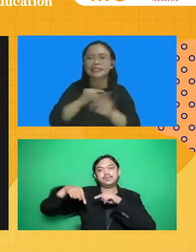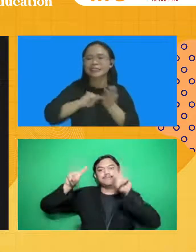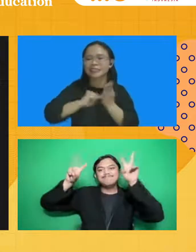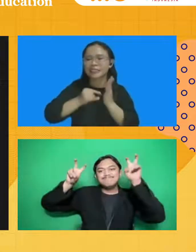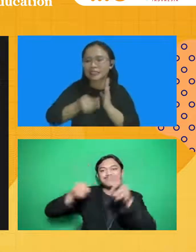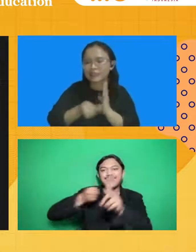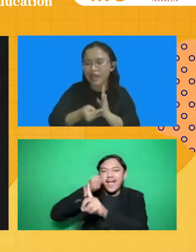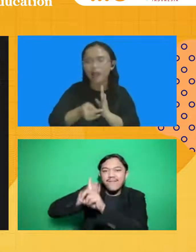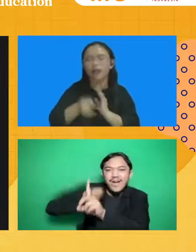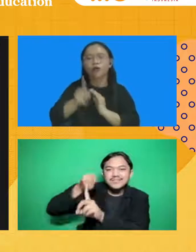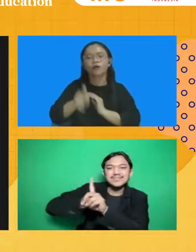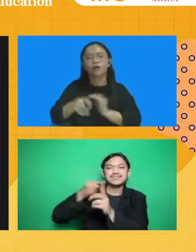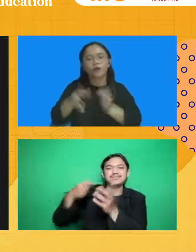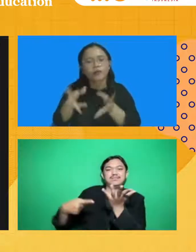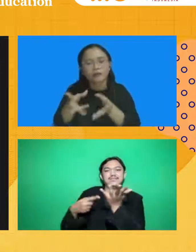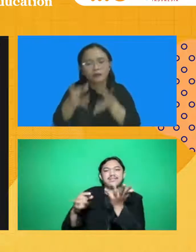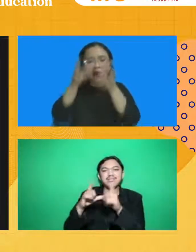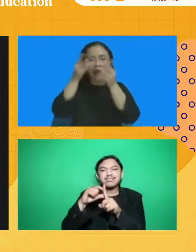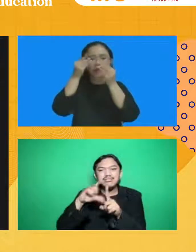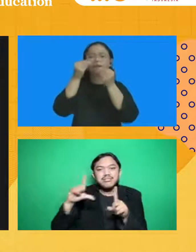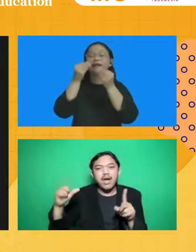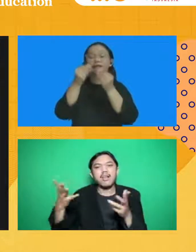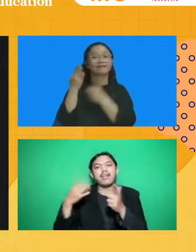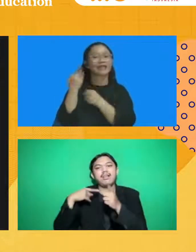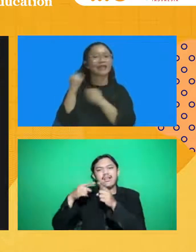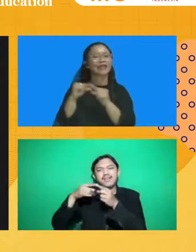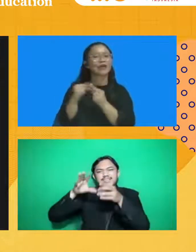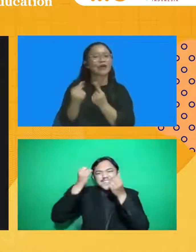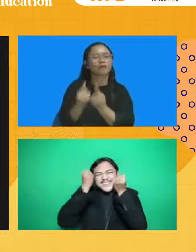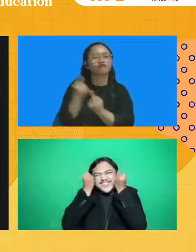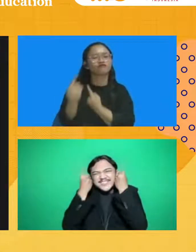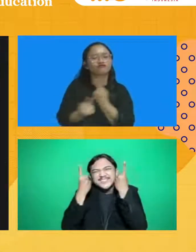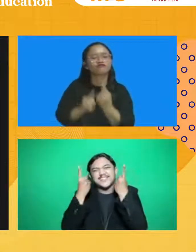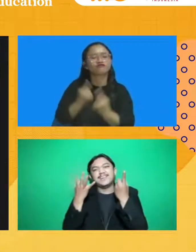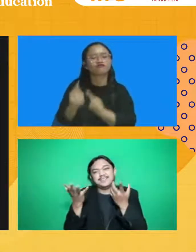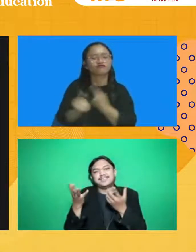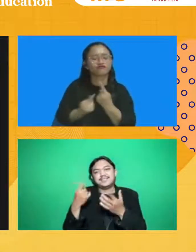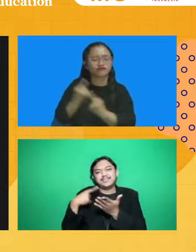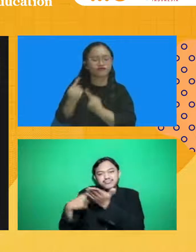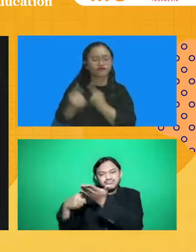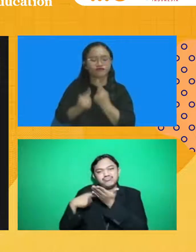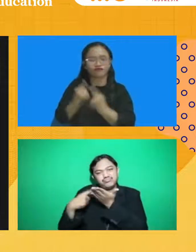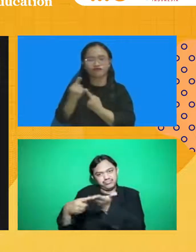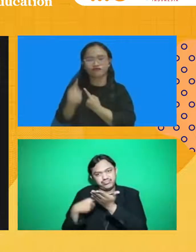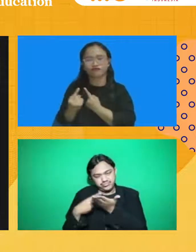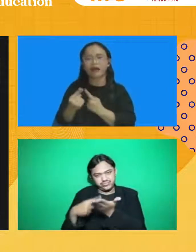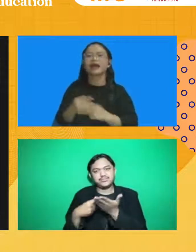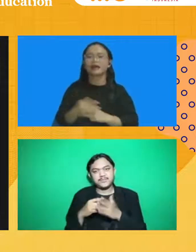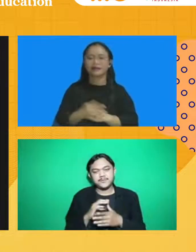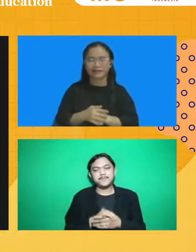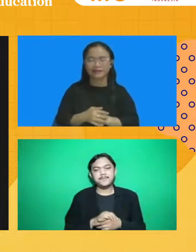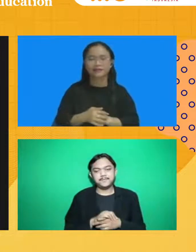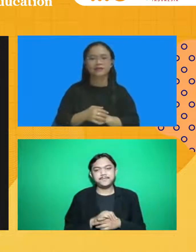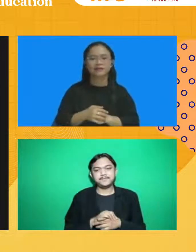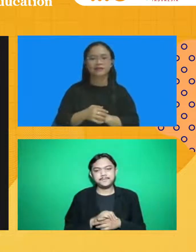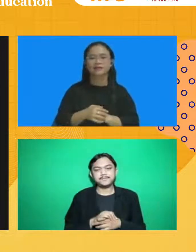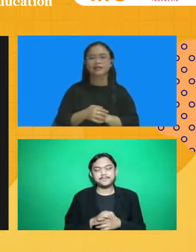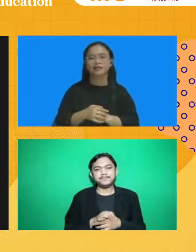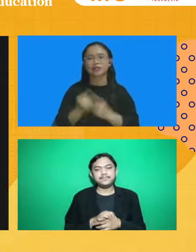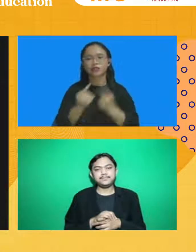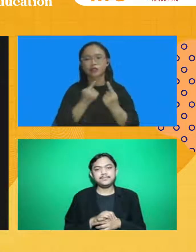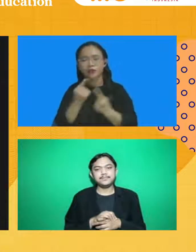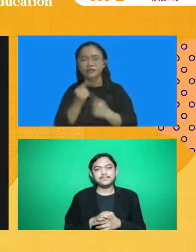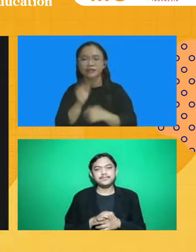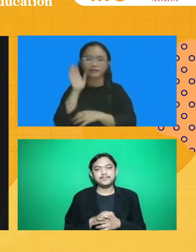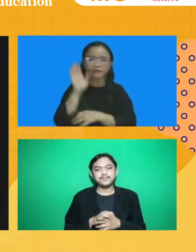there are groups and there are spaces where these topics can be discussed. One thing that we